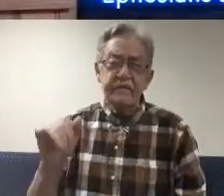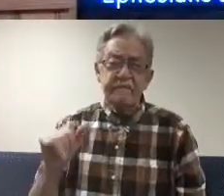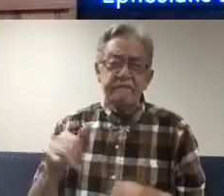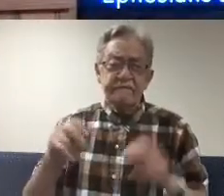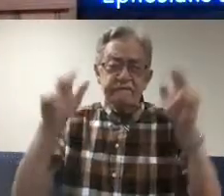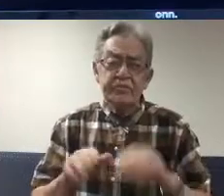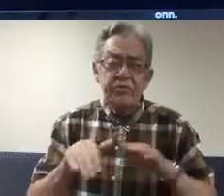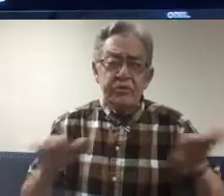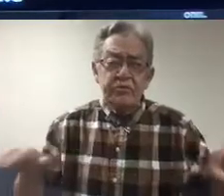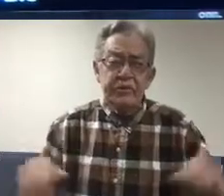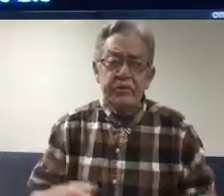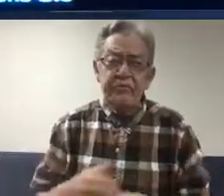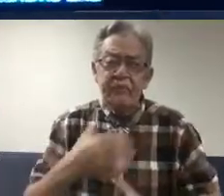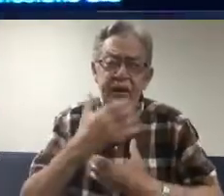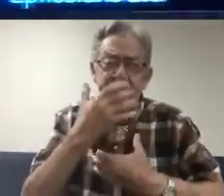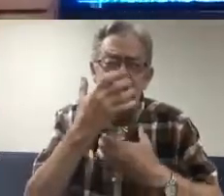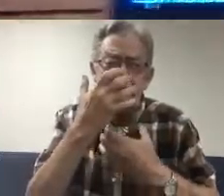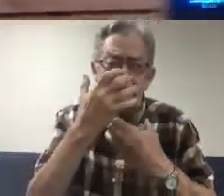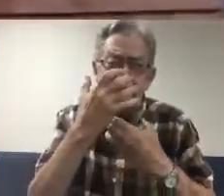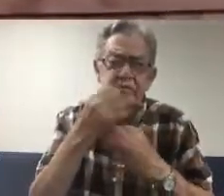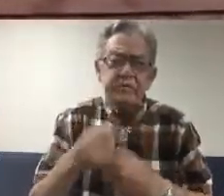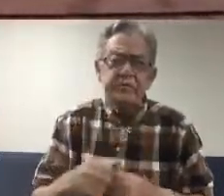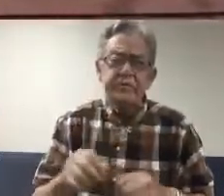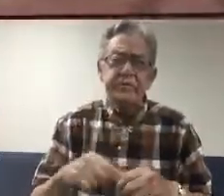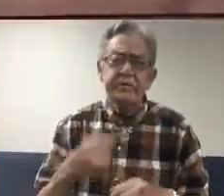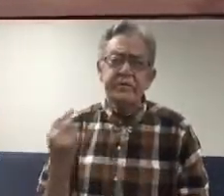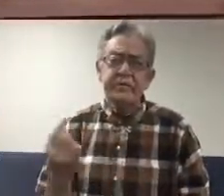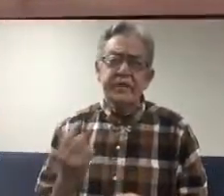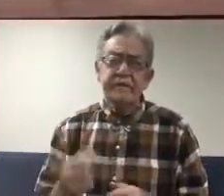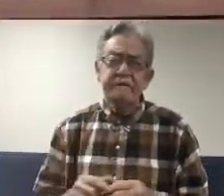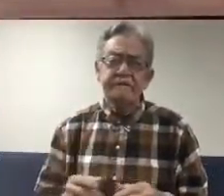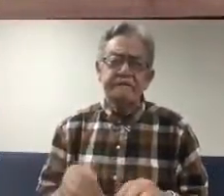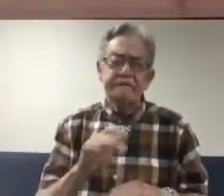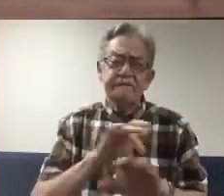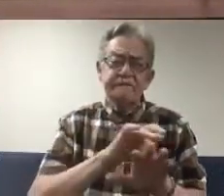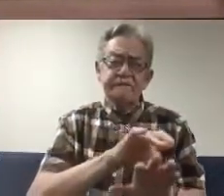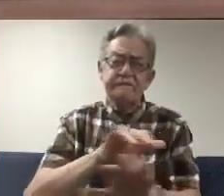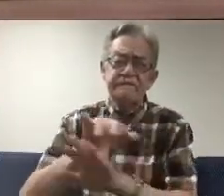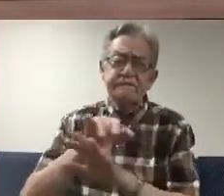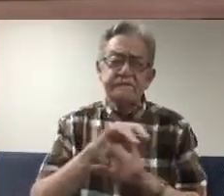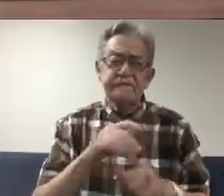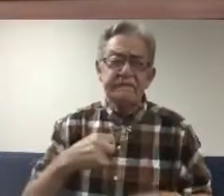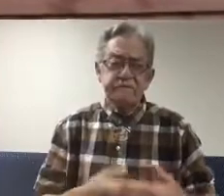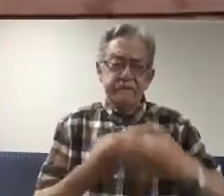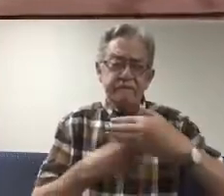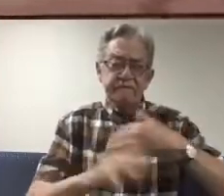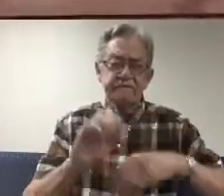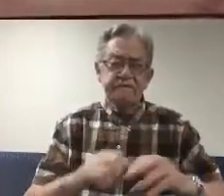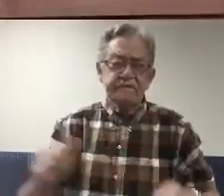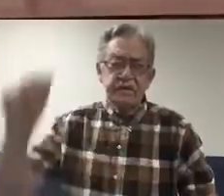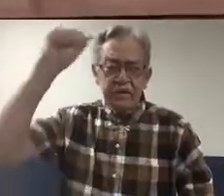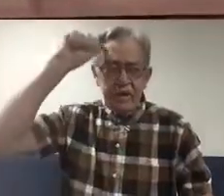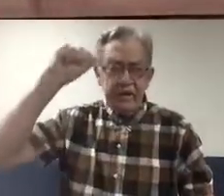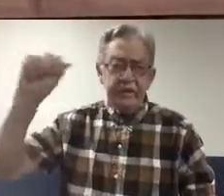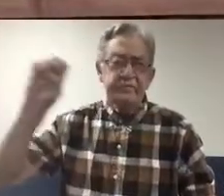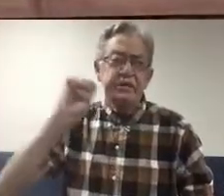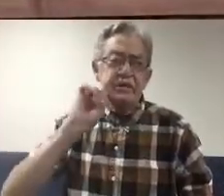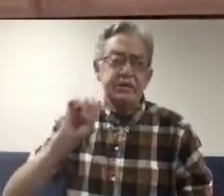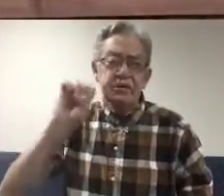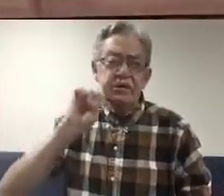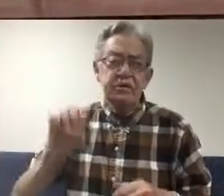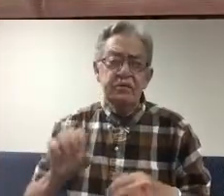good for so many things. In 2011, Lady Gaga put out a brand new